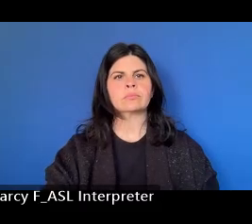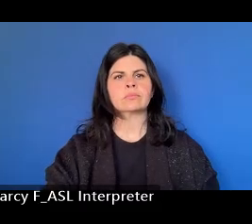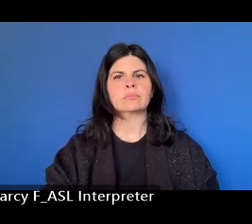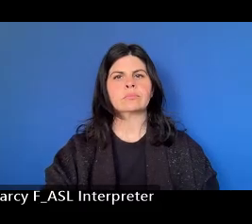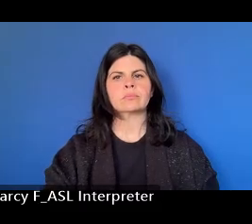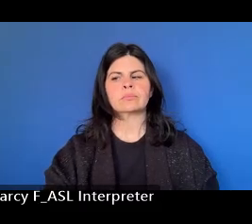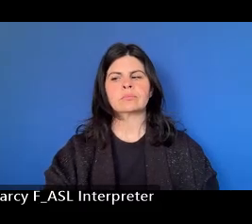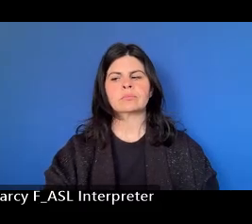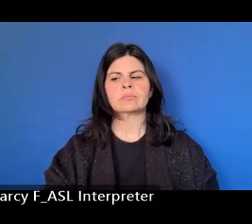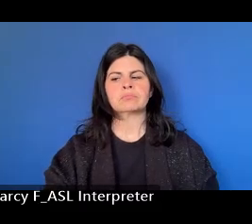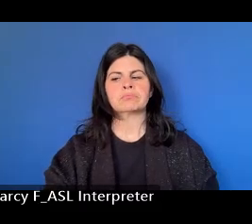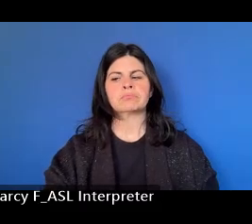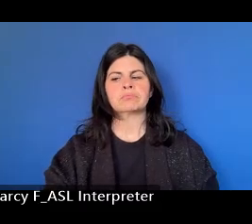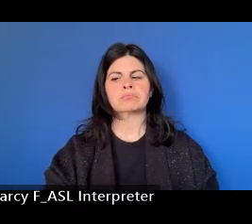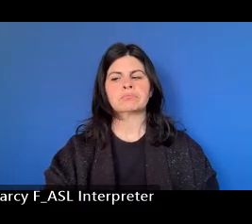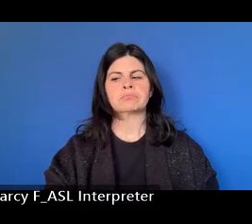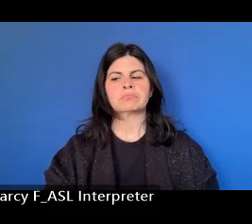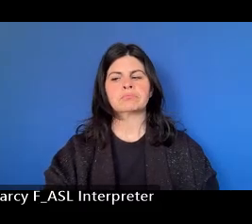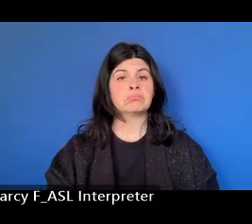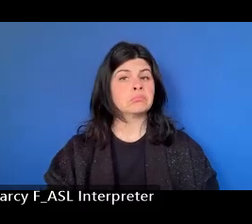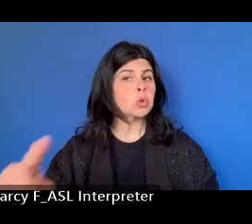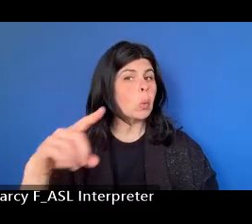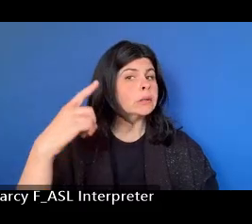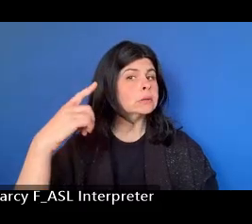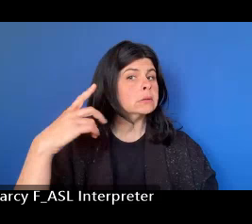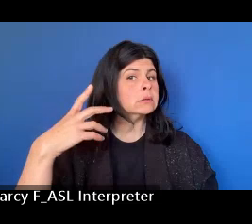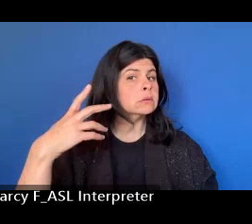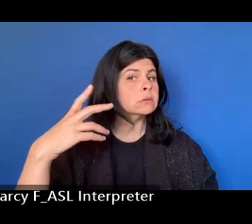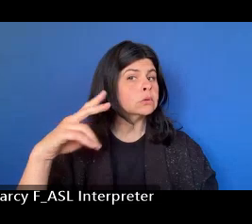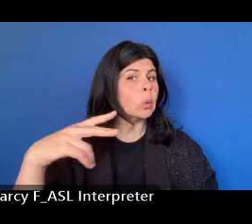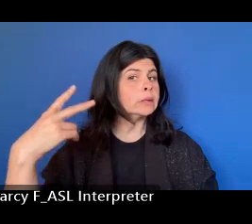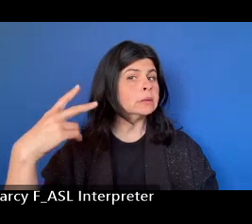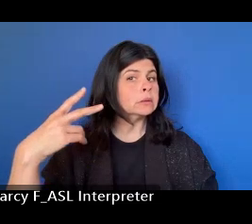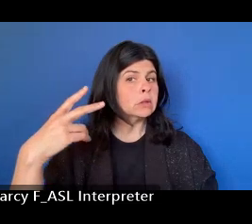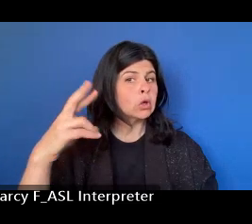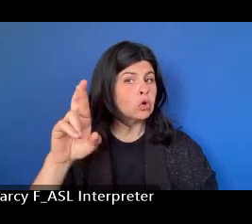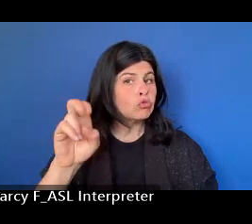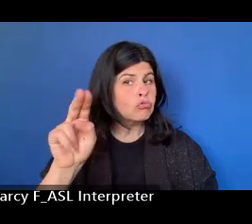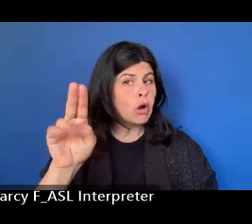Okay, going once. Going twice. Robin, can you do it?